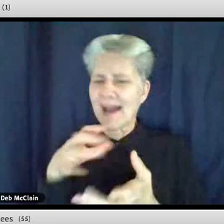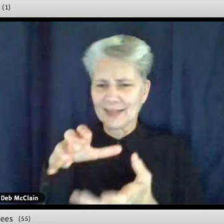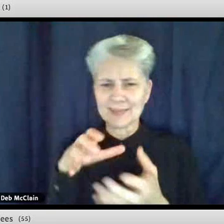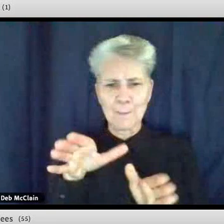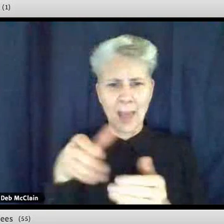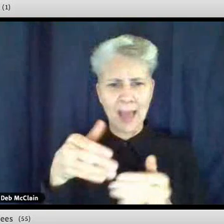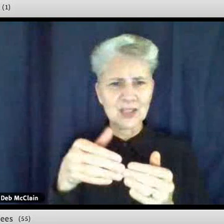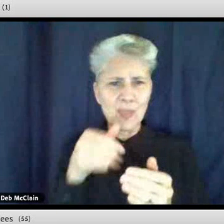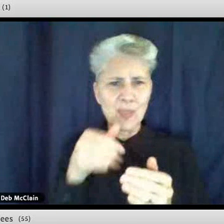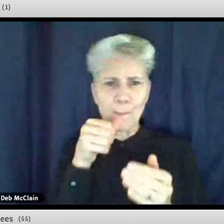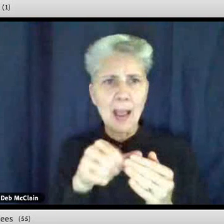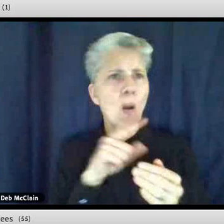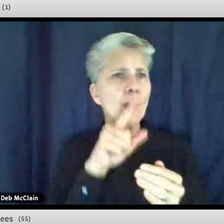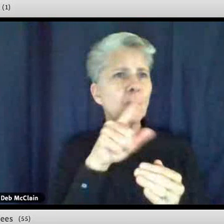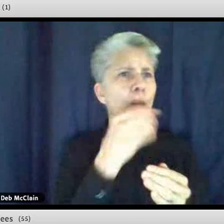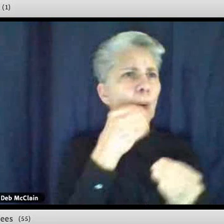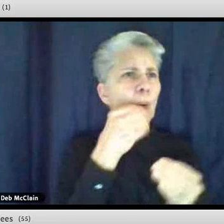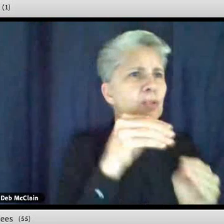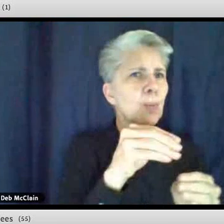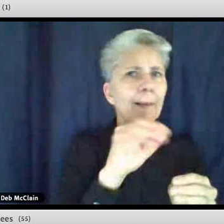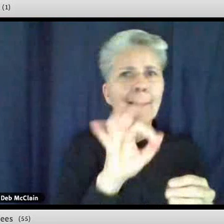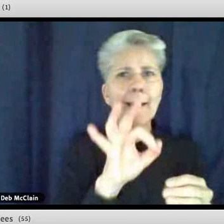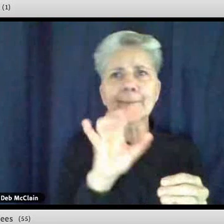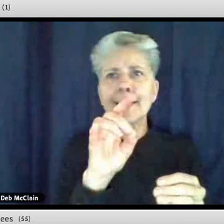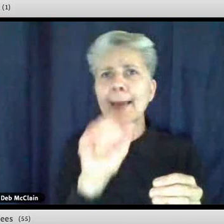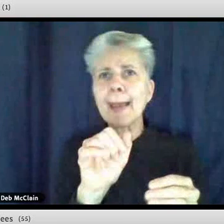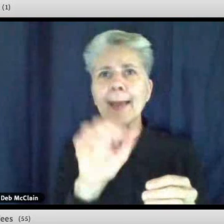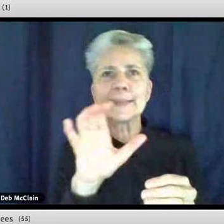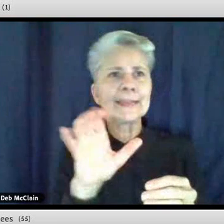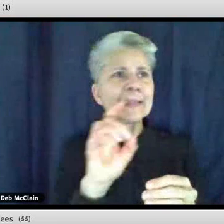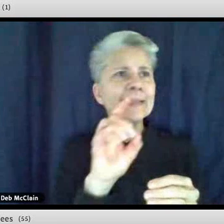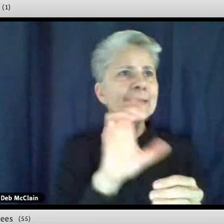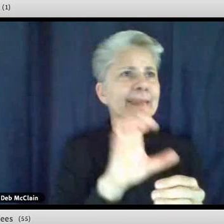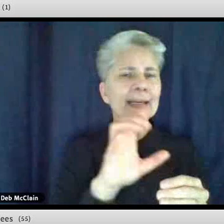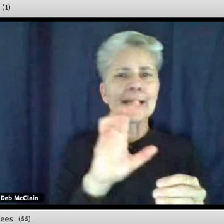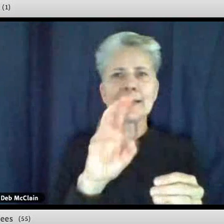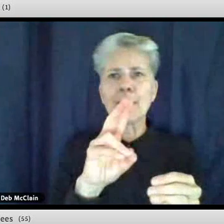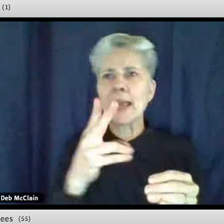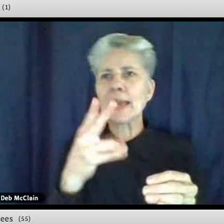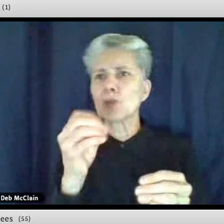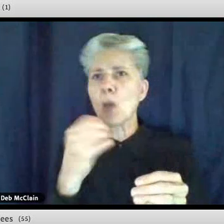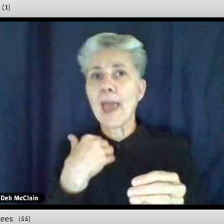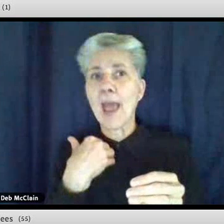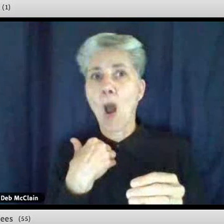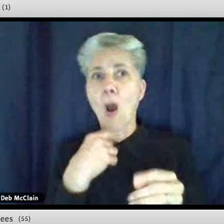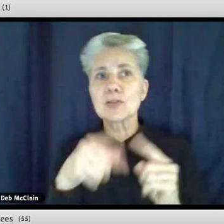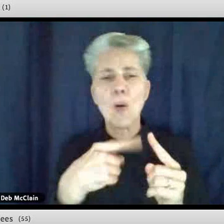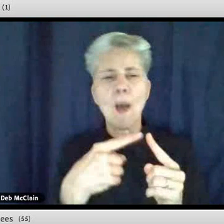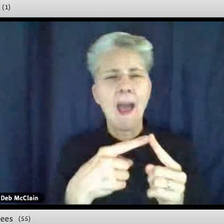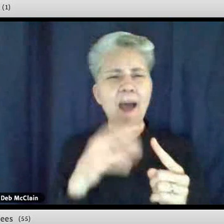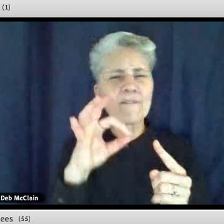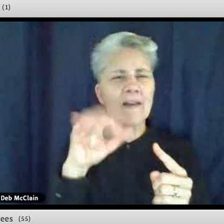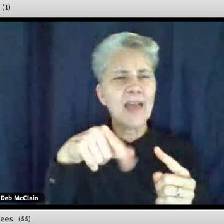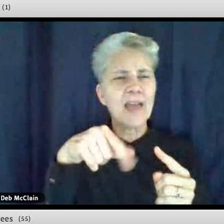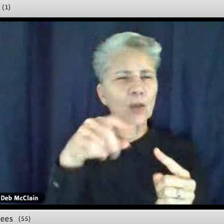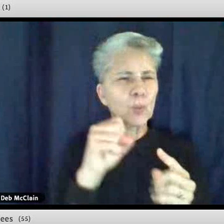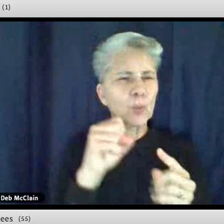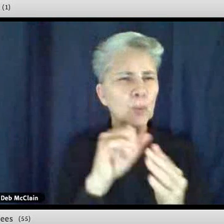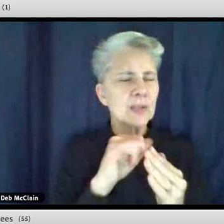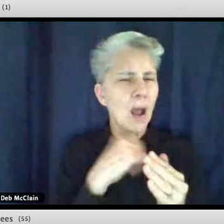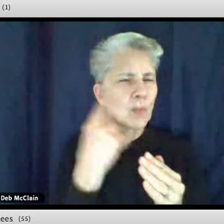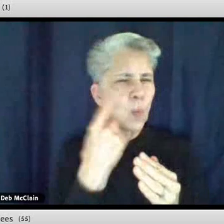to the grocery store. The FDA, the CDC, the WHO, they all have FAQs. And this is just an example because I was wondering